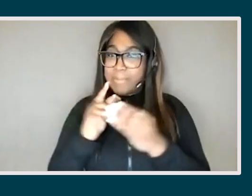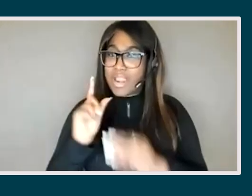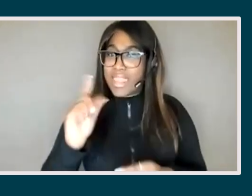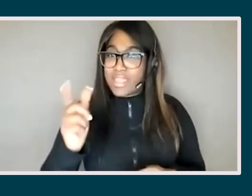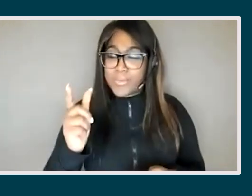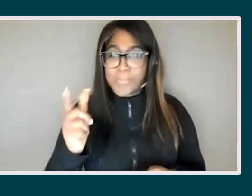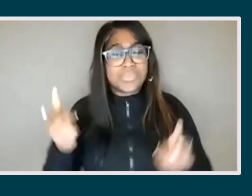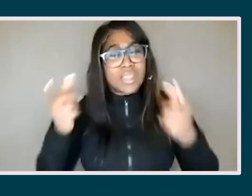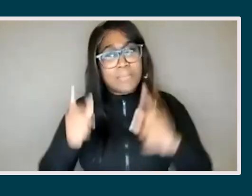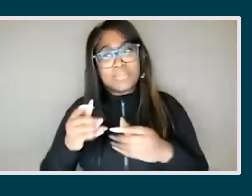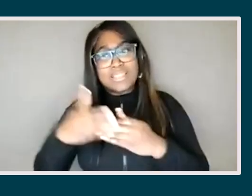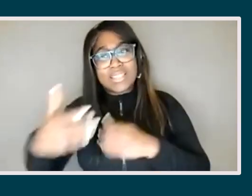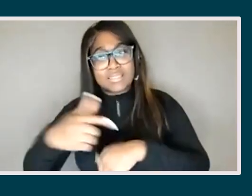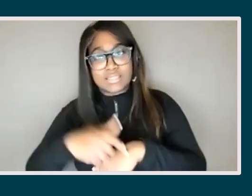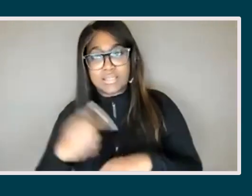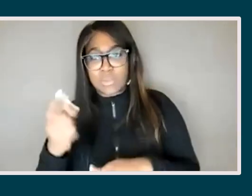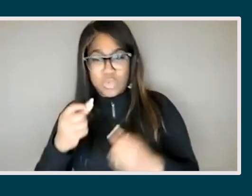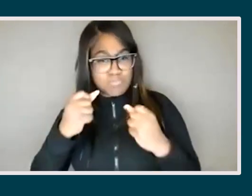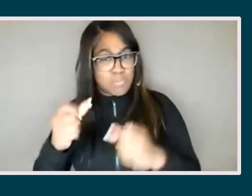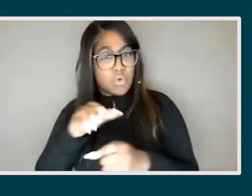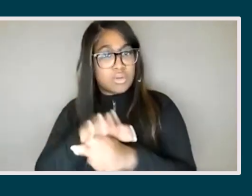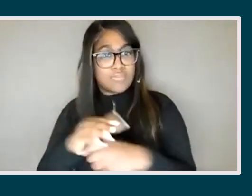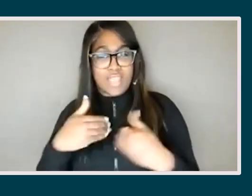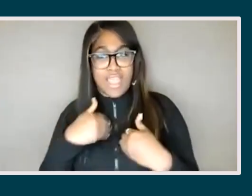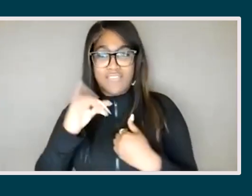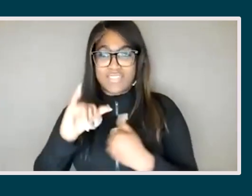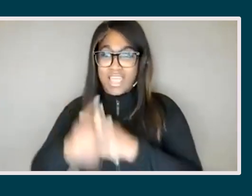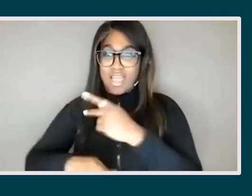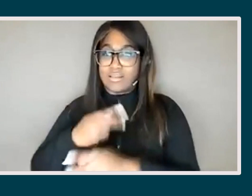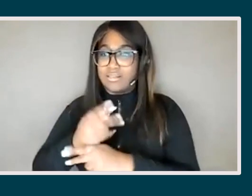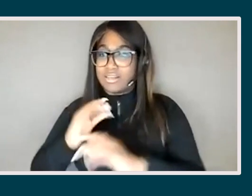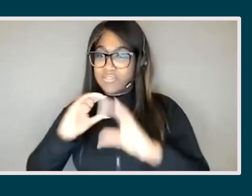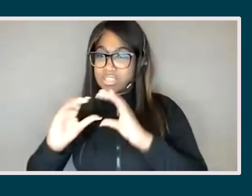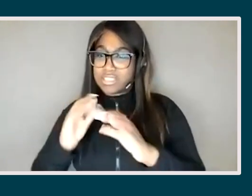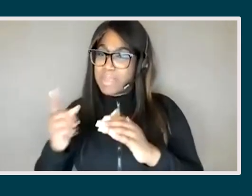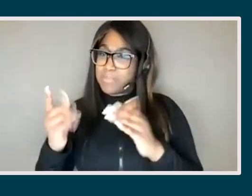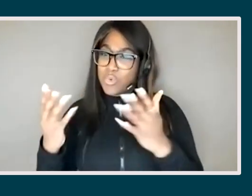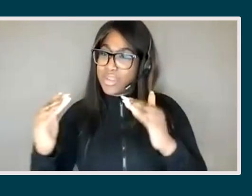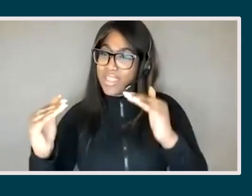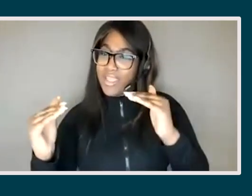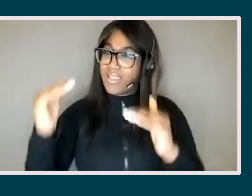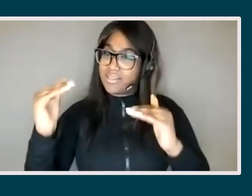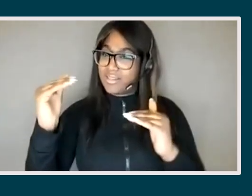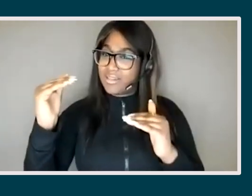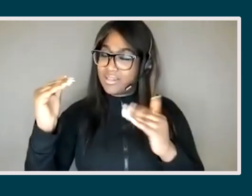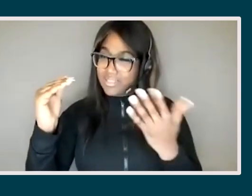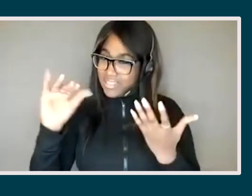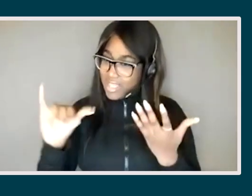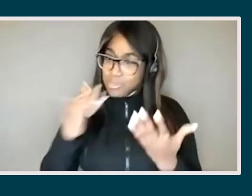somebody else is bold enough to have that conversation, you might be another step ahead. It was really